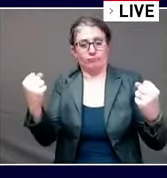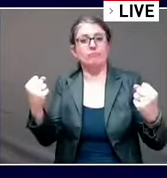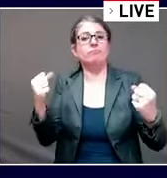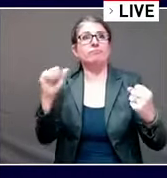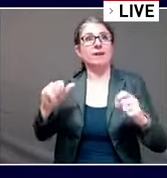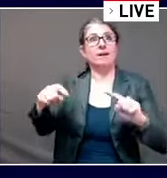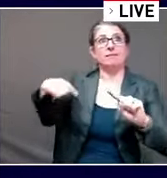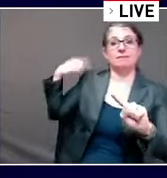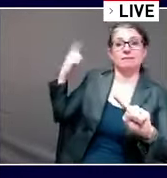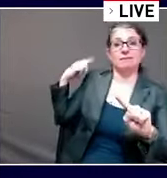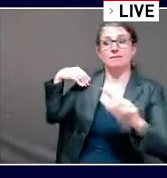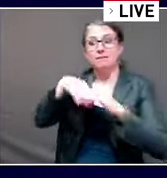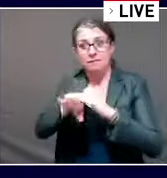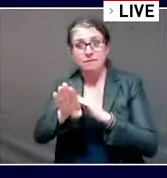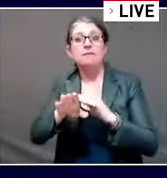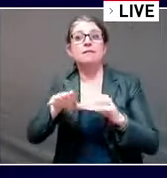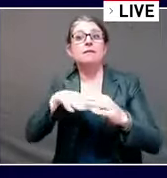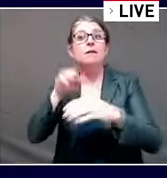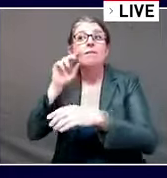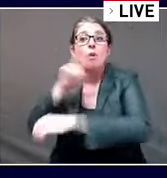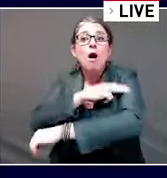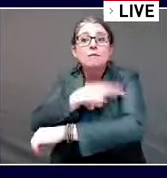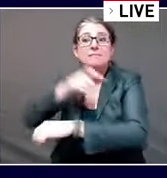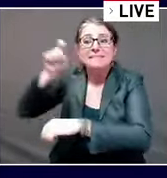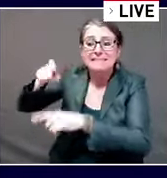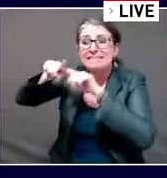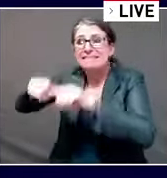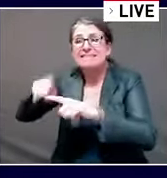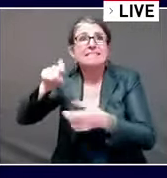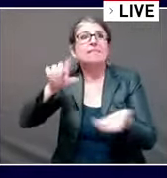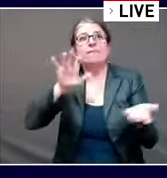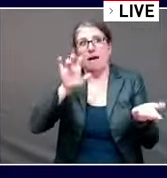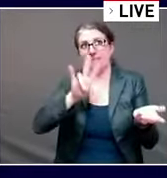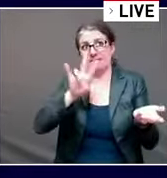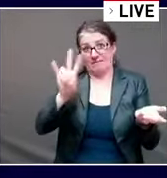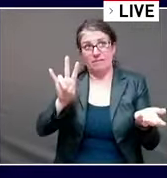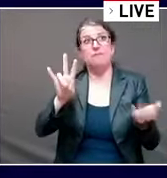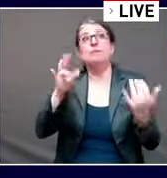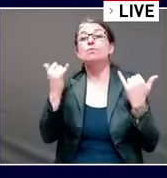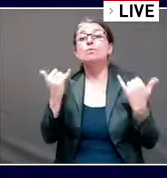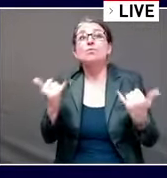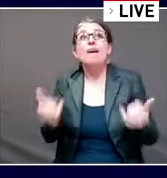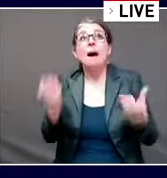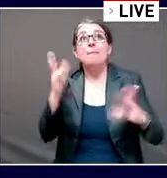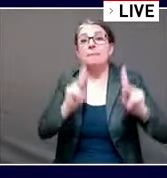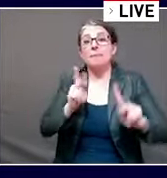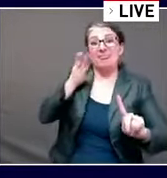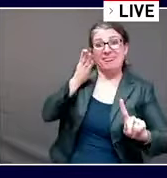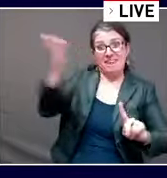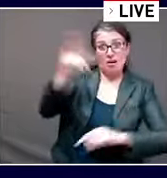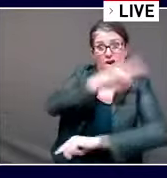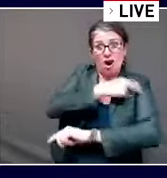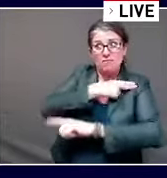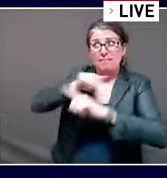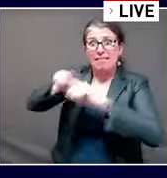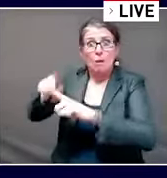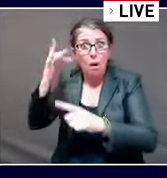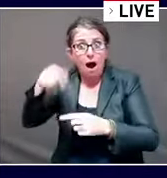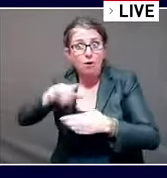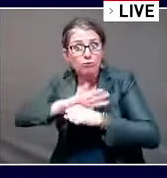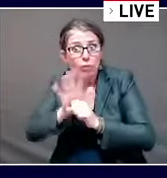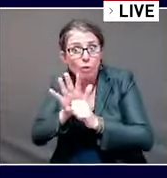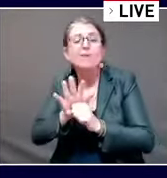in Maine, 69 people are in the hospital with COVID-19, 28 of whom are in the intensive care unit, and